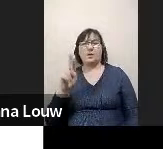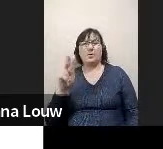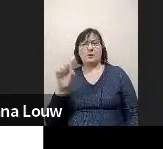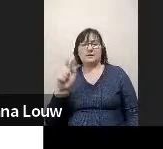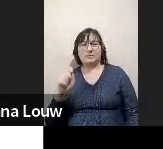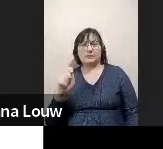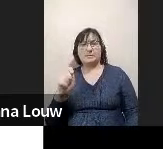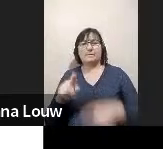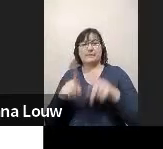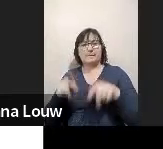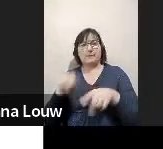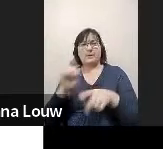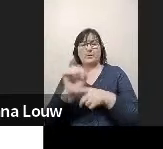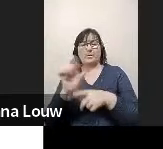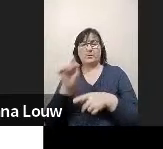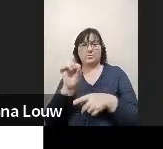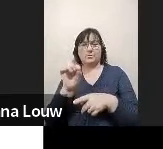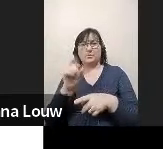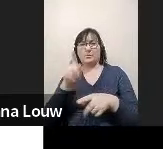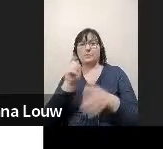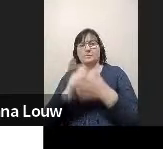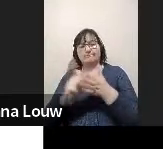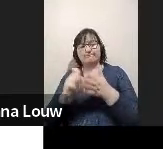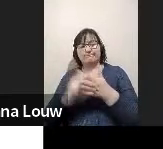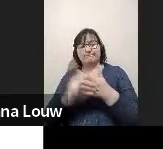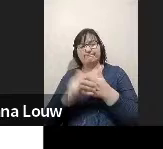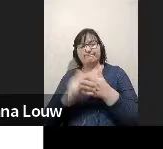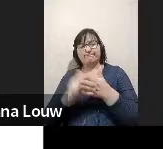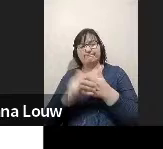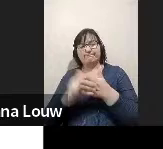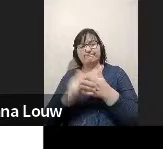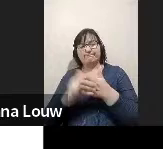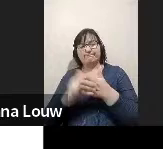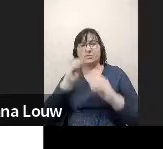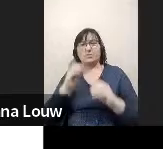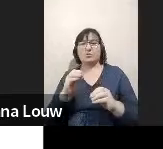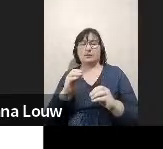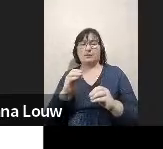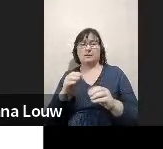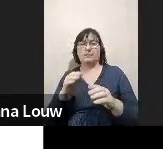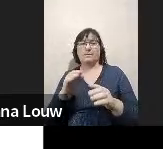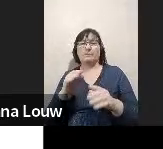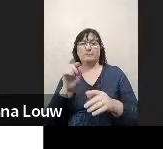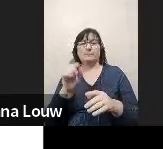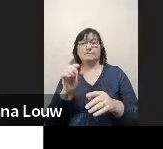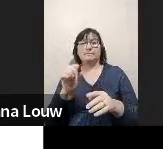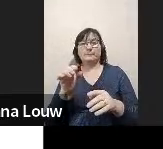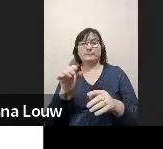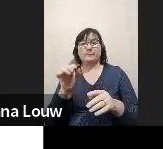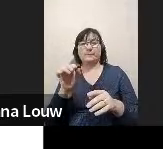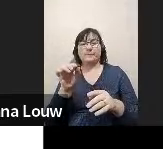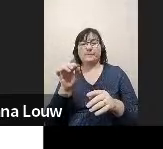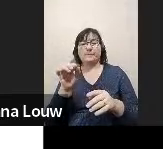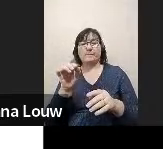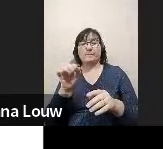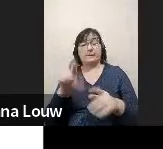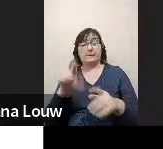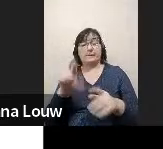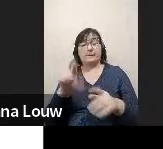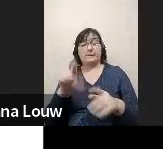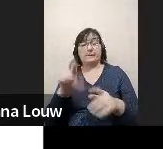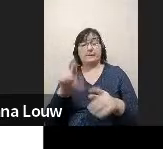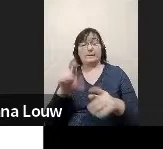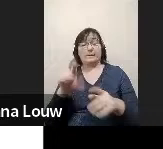required information under the entity, capture entity details. Once that is done, you're going to click add